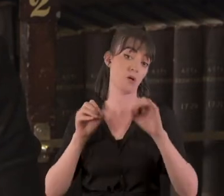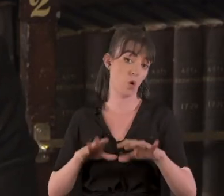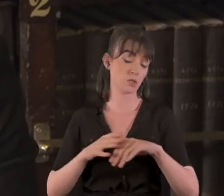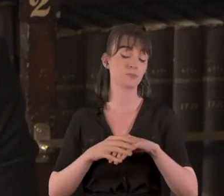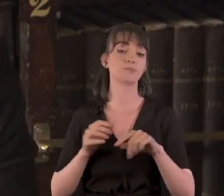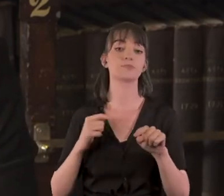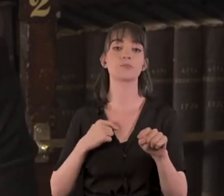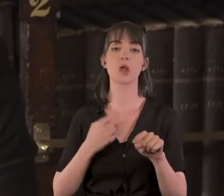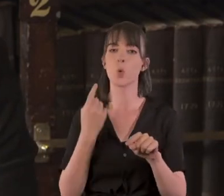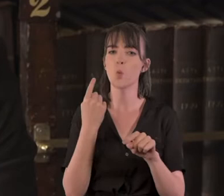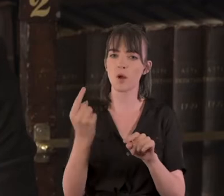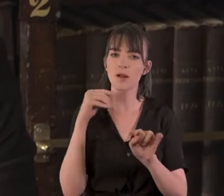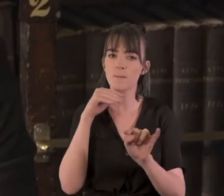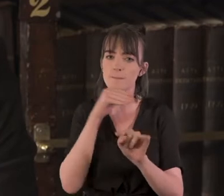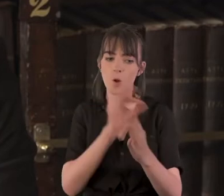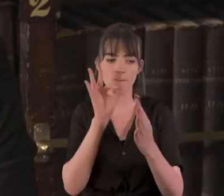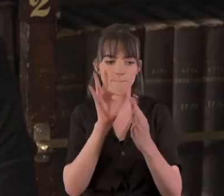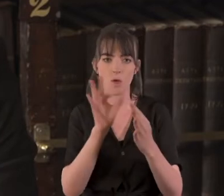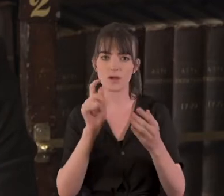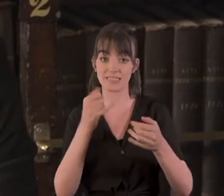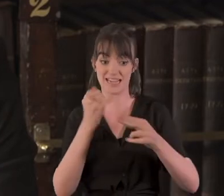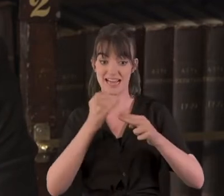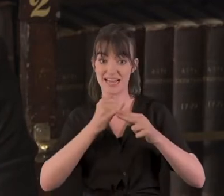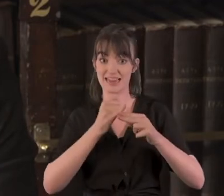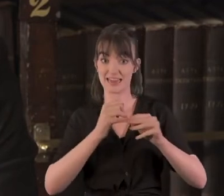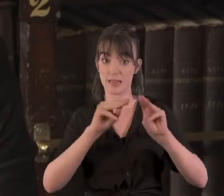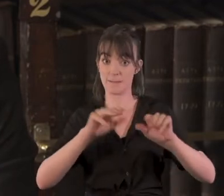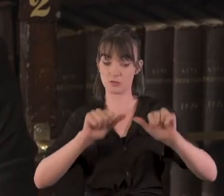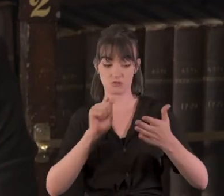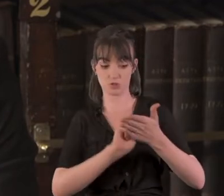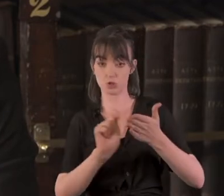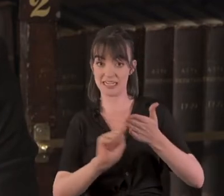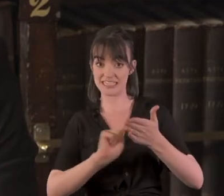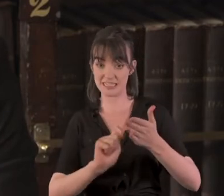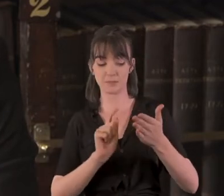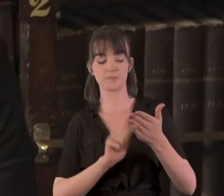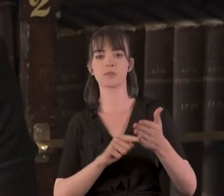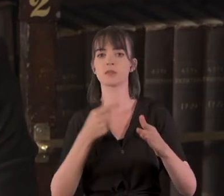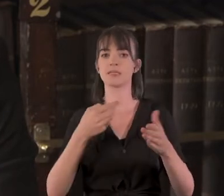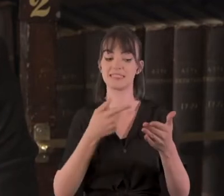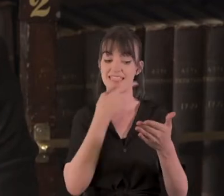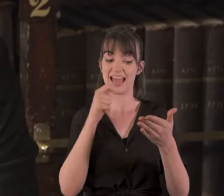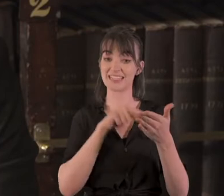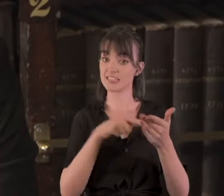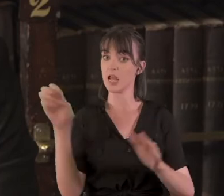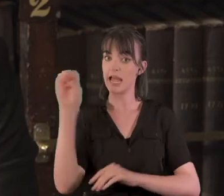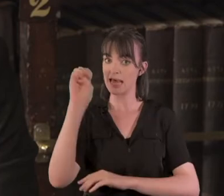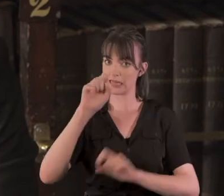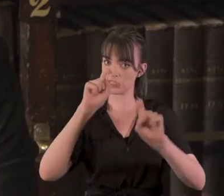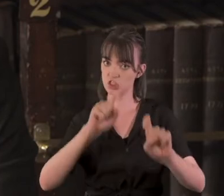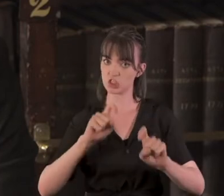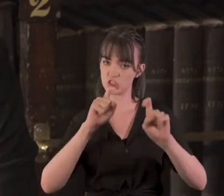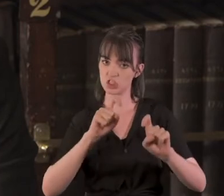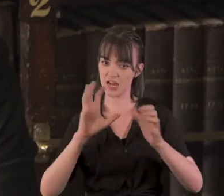one of the sticking points of the treaty was the fact that the British retained a presence in three treaty